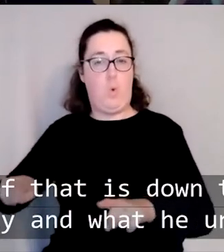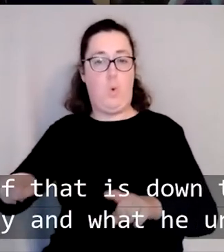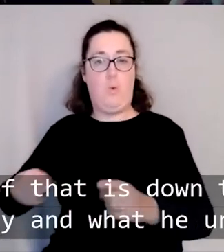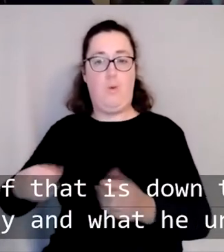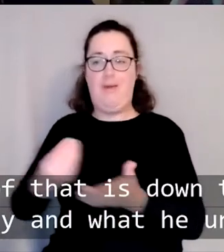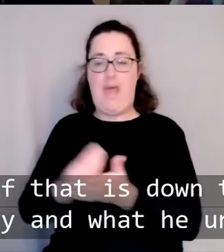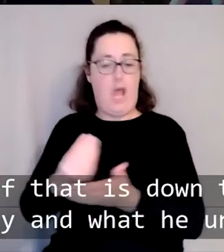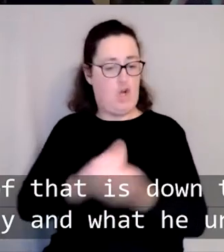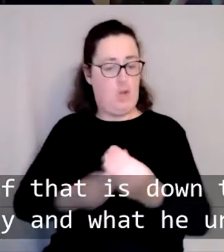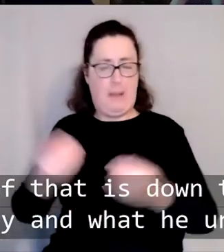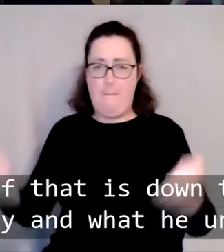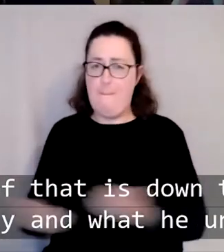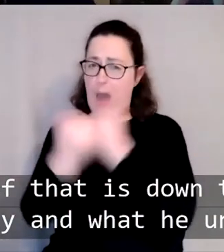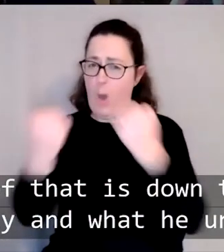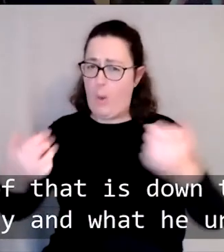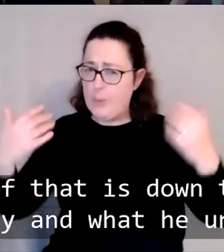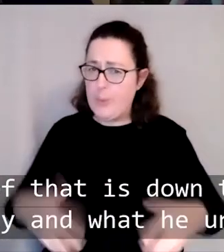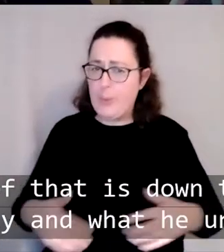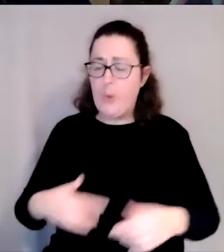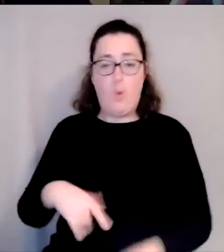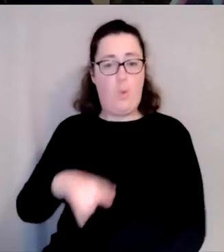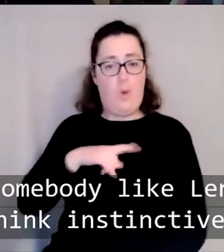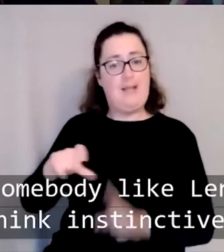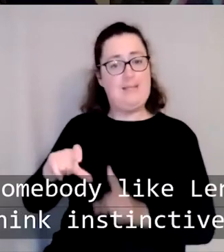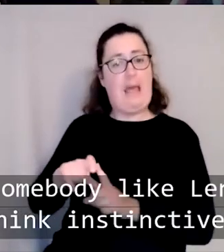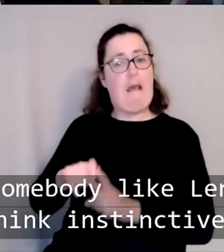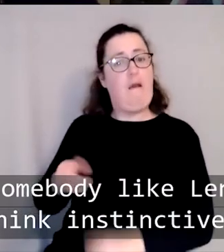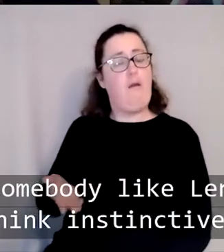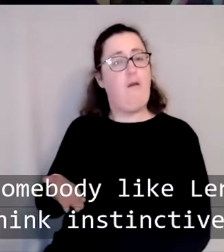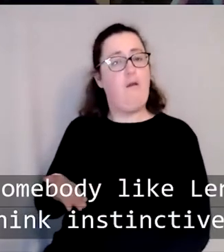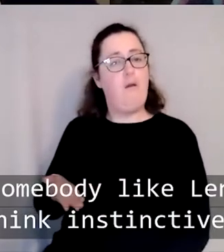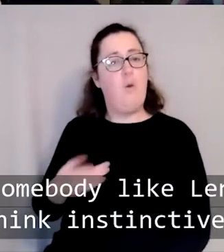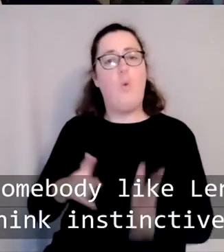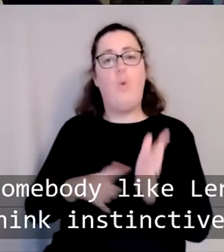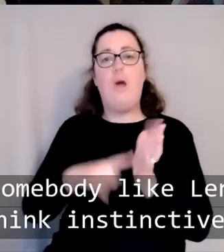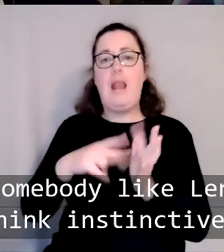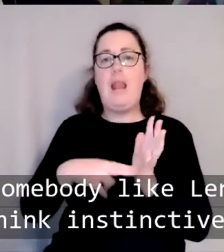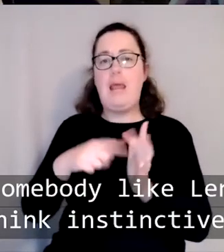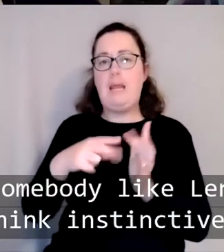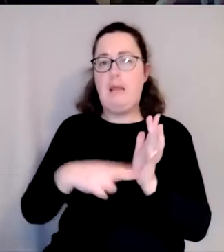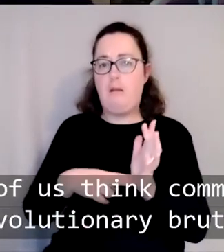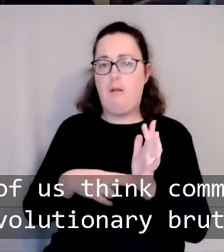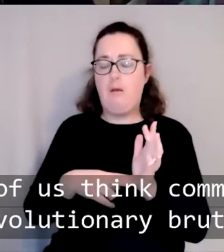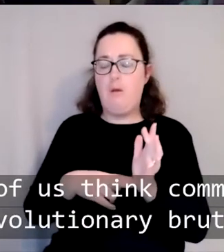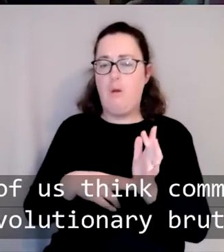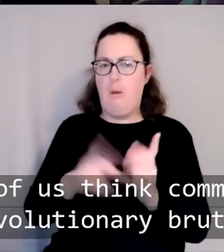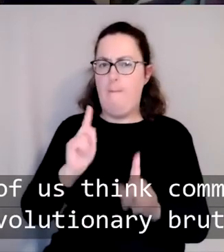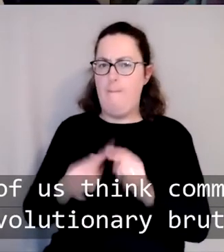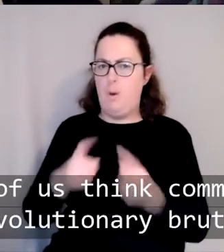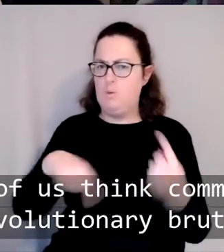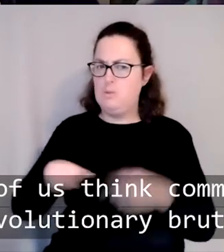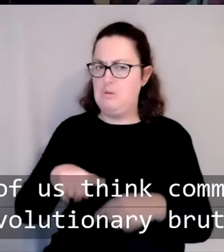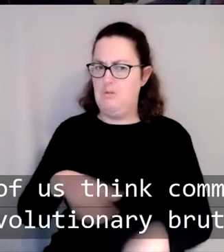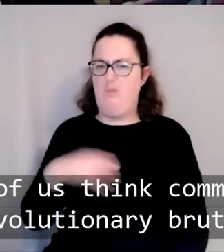down to Deng personally and what he unleashed. Or somebody like Lenin, I mean, I think, you know, instinctively most of us think,